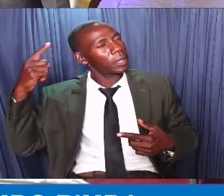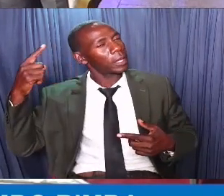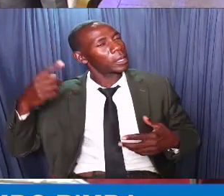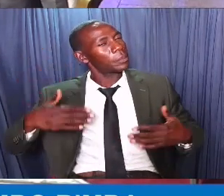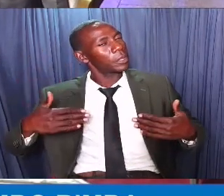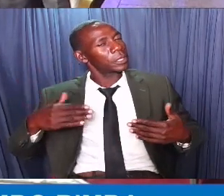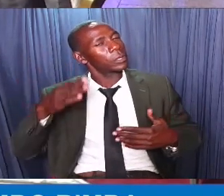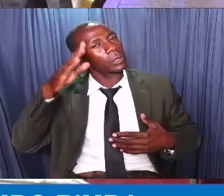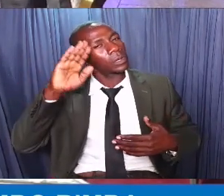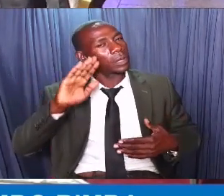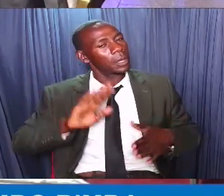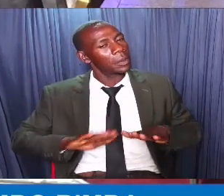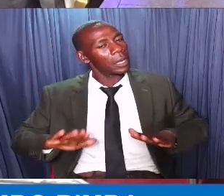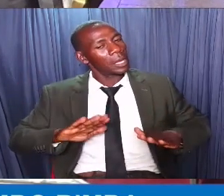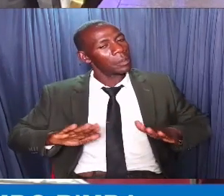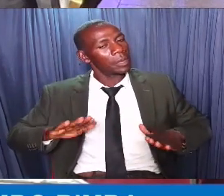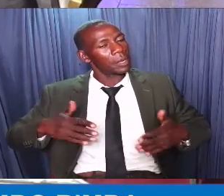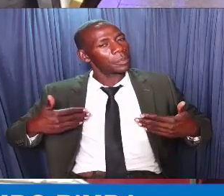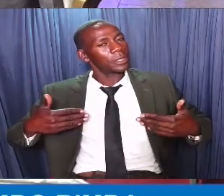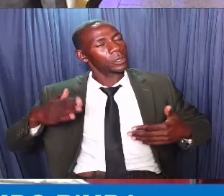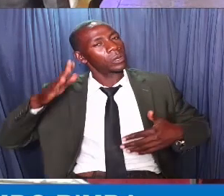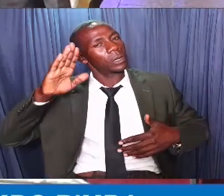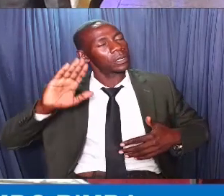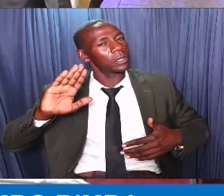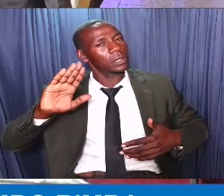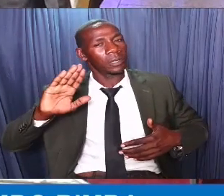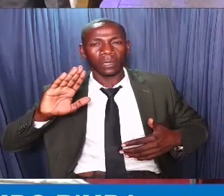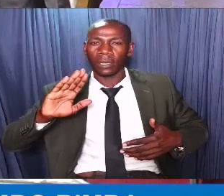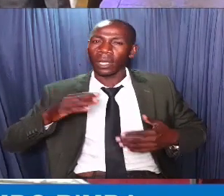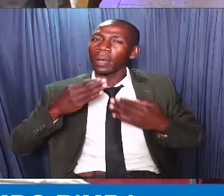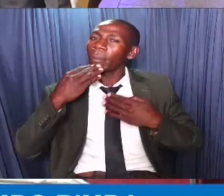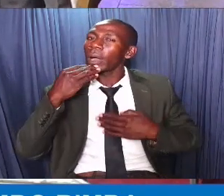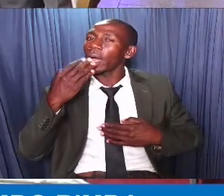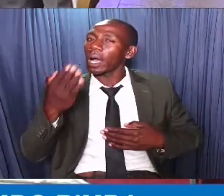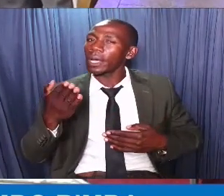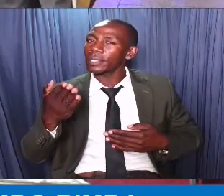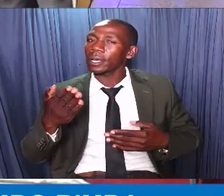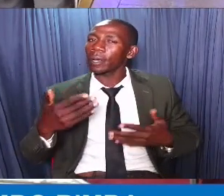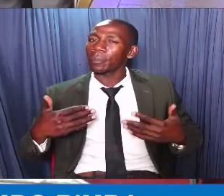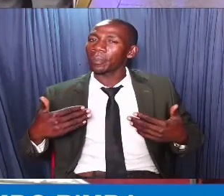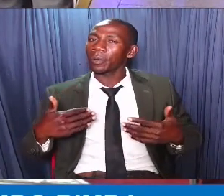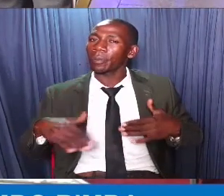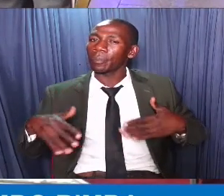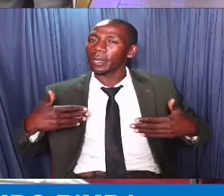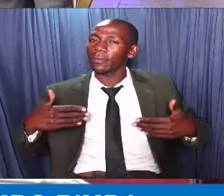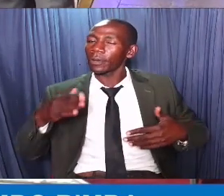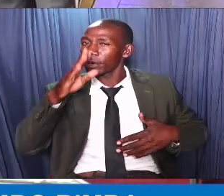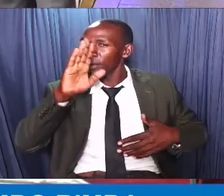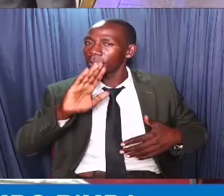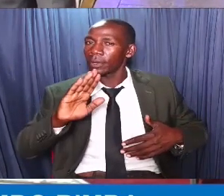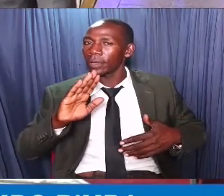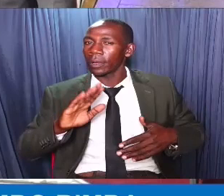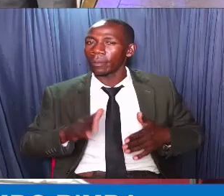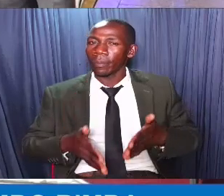my thoughts pleasing God? Je, mwenendo wangu unapendeza Mungu? Is my conduct pleasing God? Je, kujibu kwangu wengine kunapendeza Mungu? How I talk back, does it please God? Je, hatua